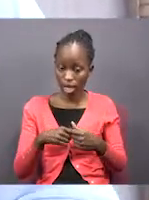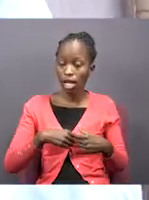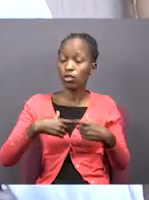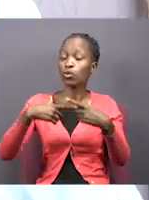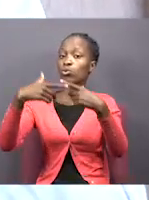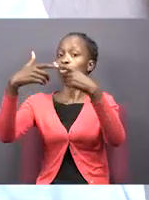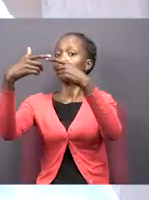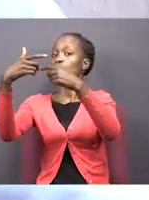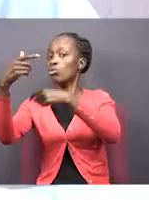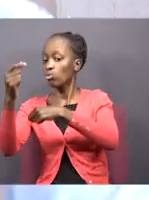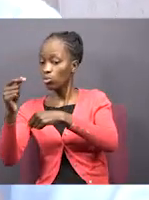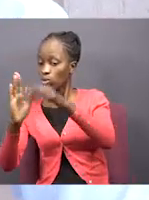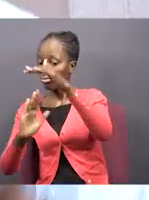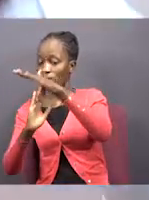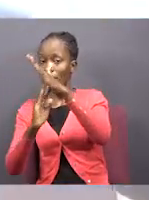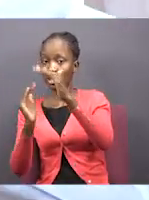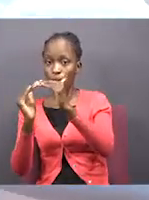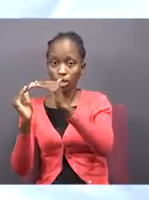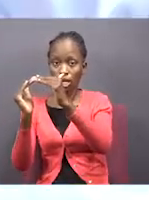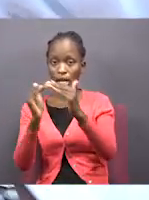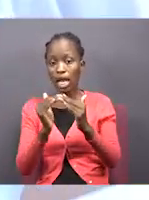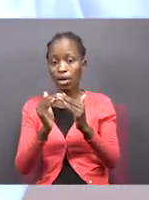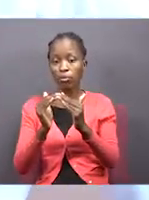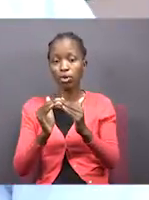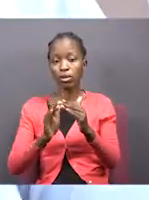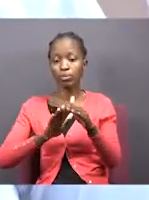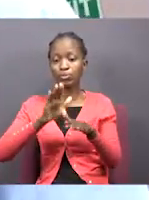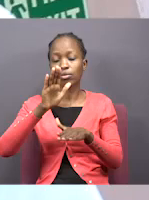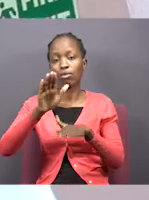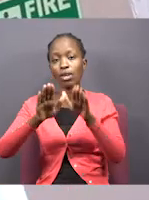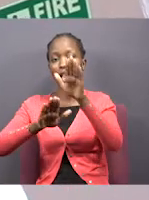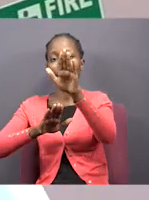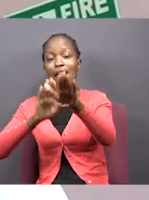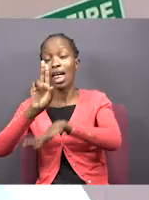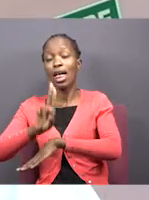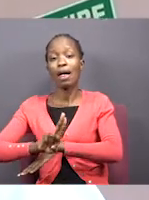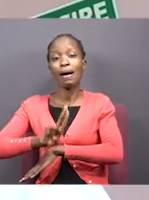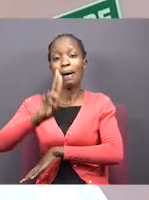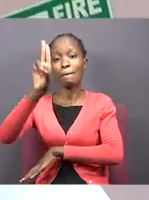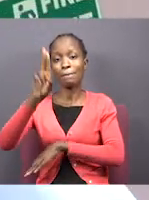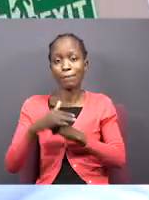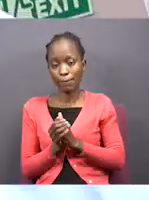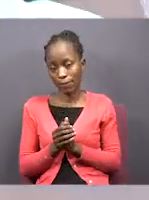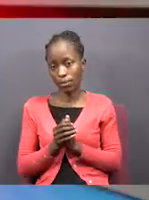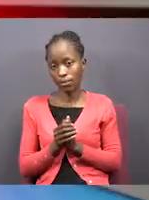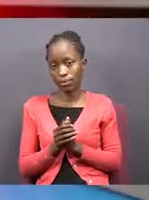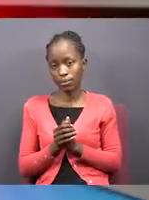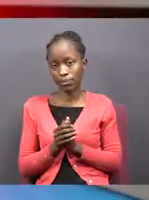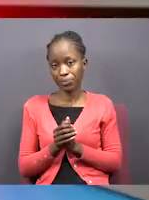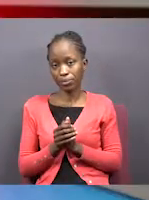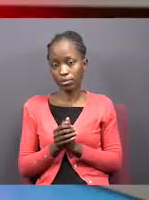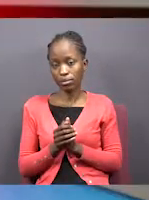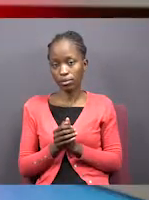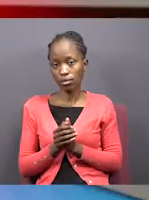each step, going through each step. We also need the Holy